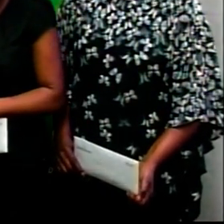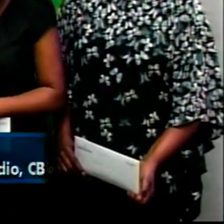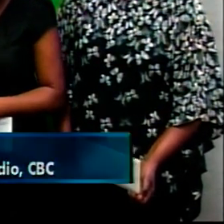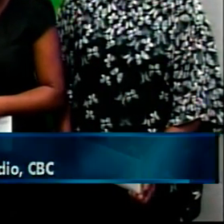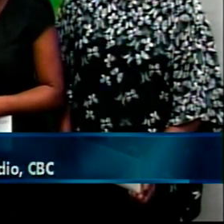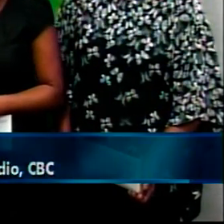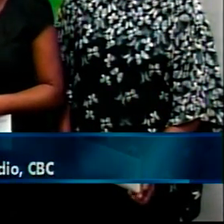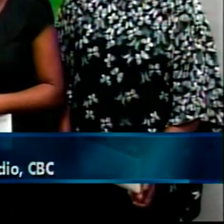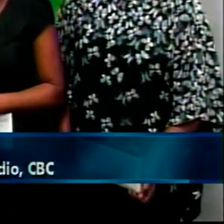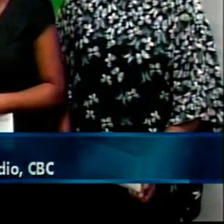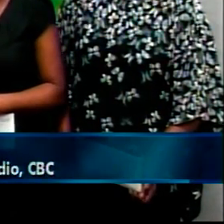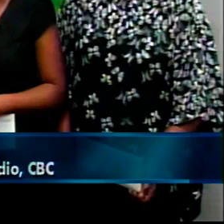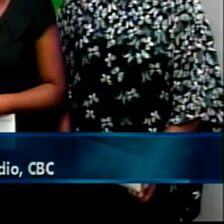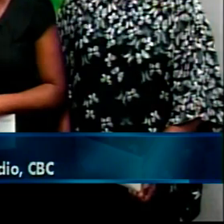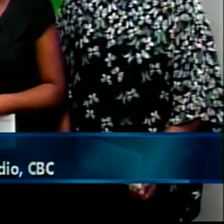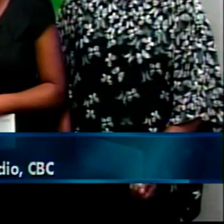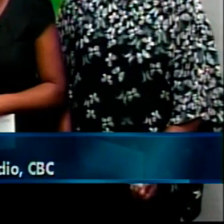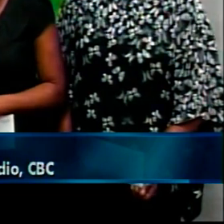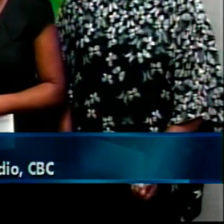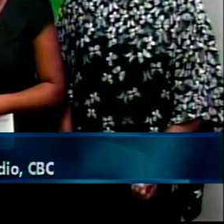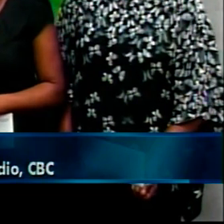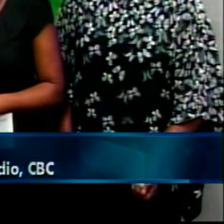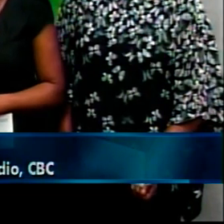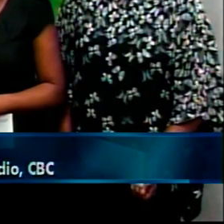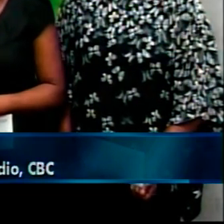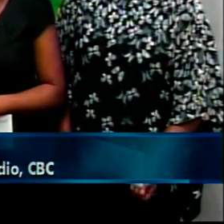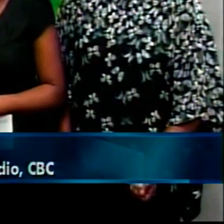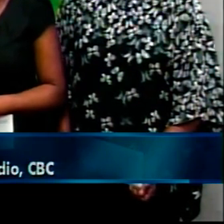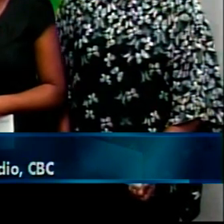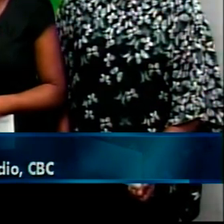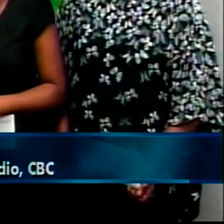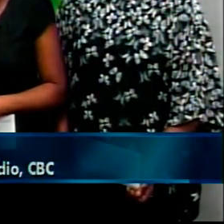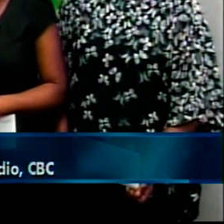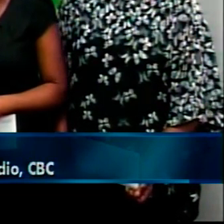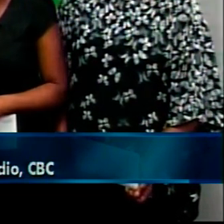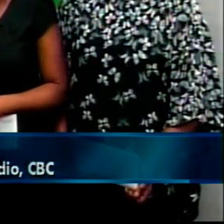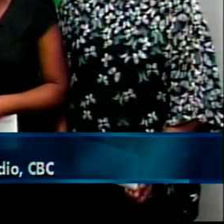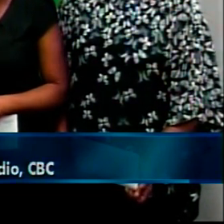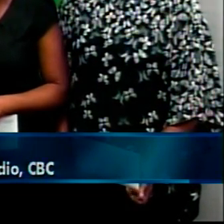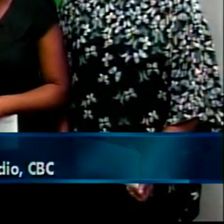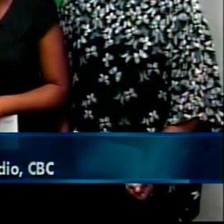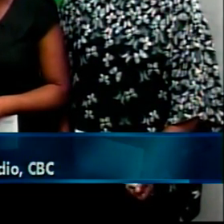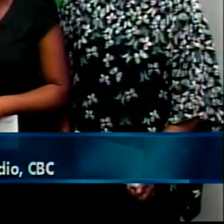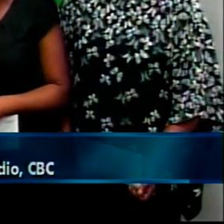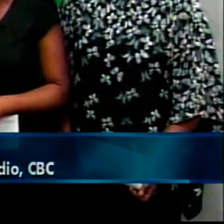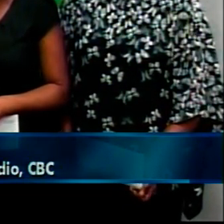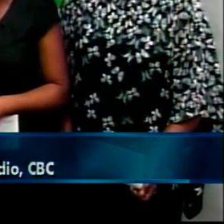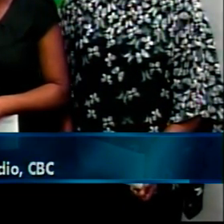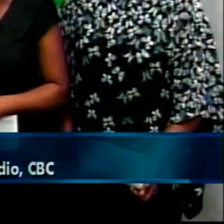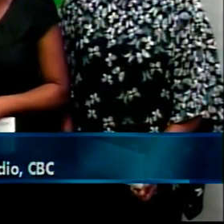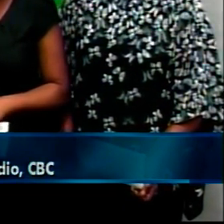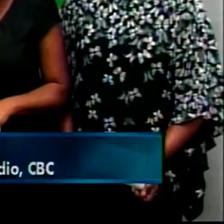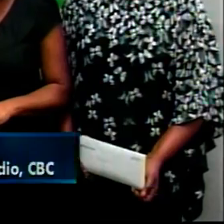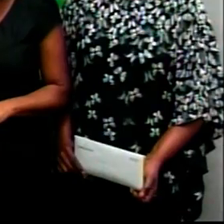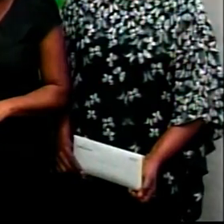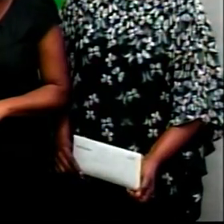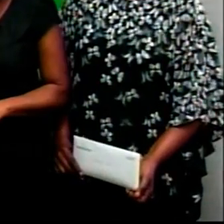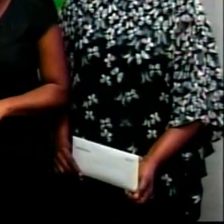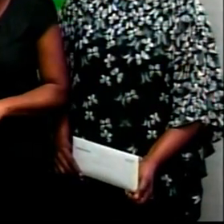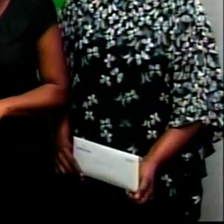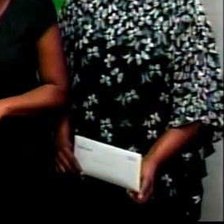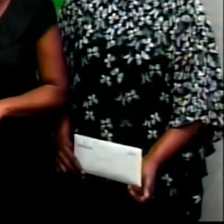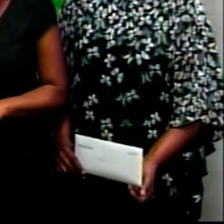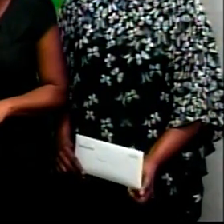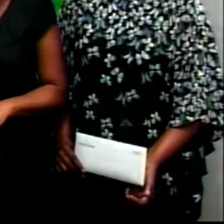FM is the rhythm of life, and we'll have all sorts of rhythmic things going on and opportunities for you to continue to win. Naturally, listening